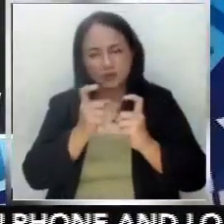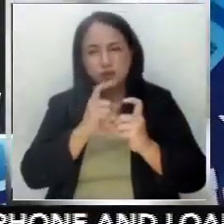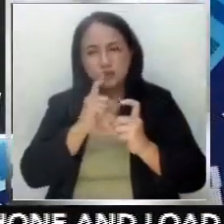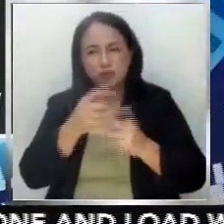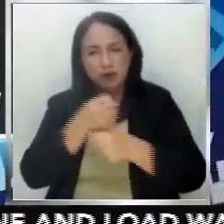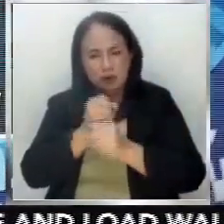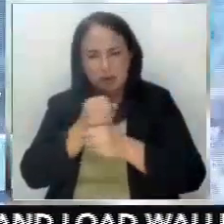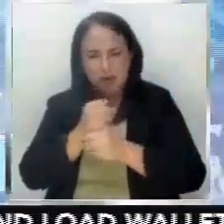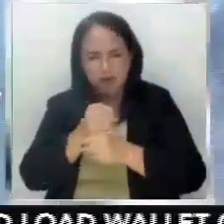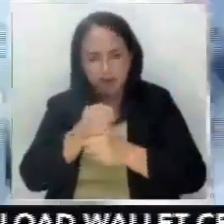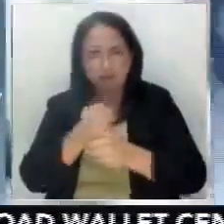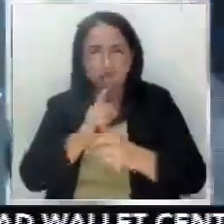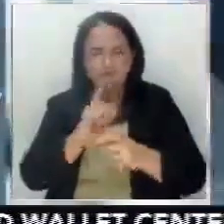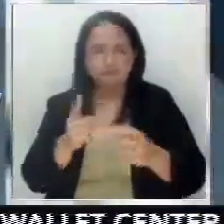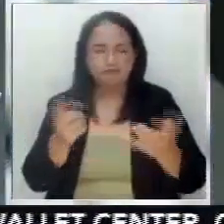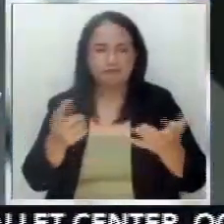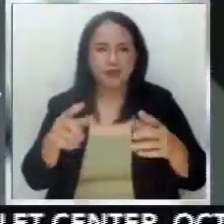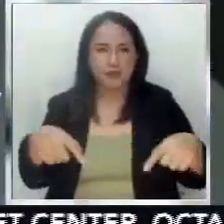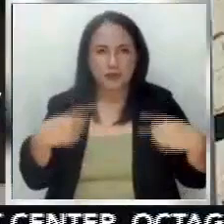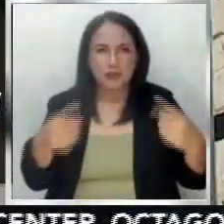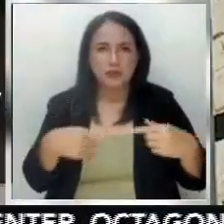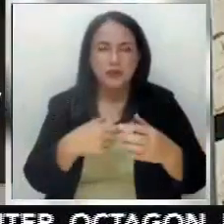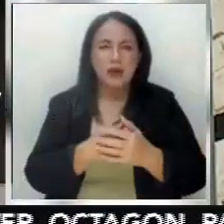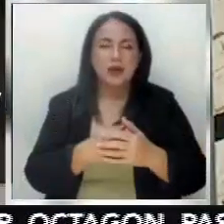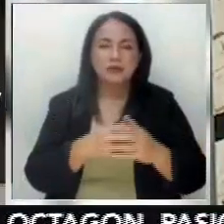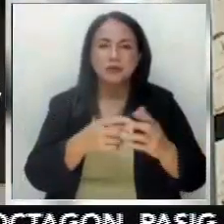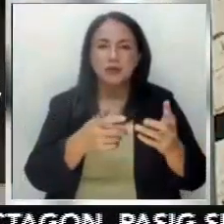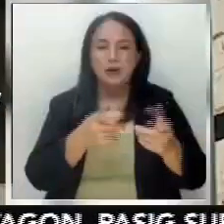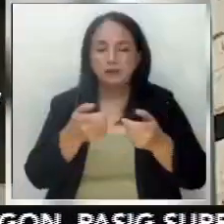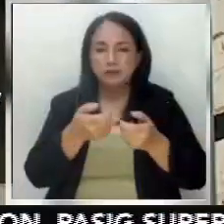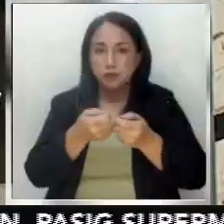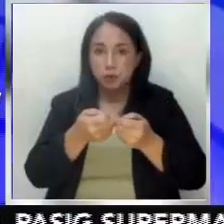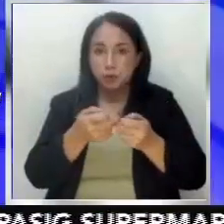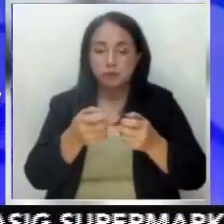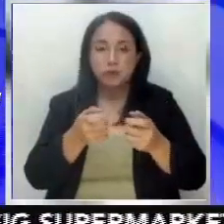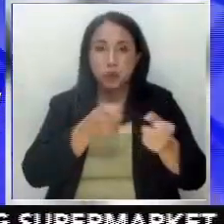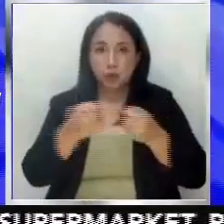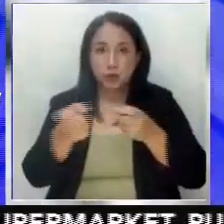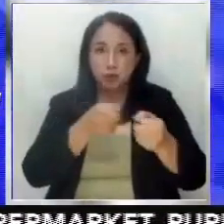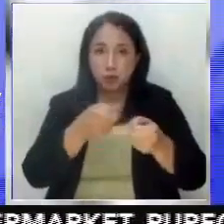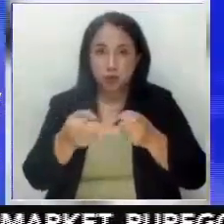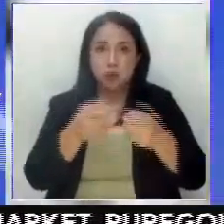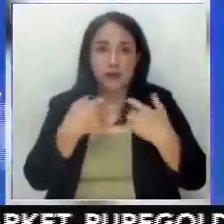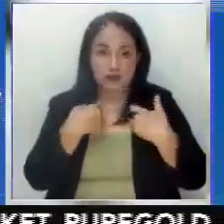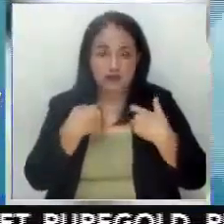Bukod sa remote controlled, feature-packed din ang prototype wheelchair.